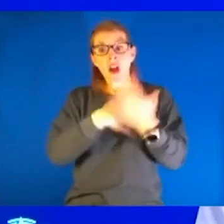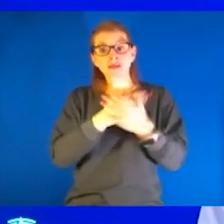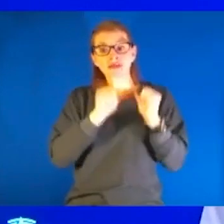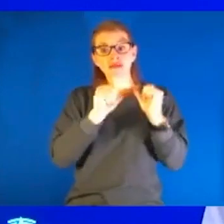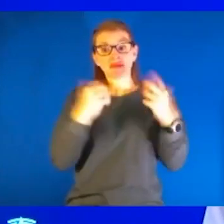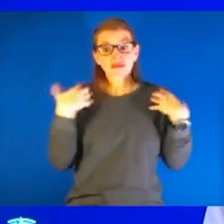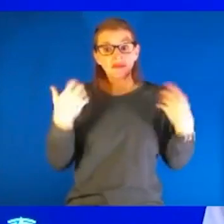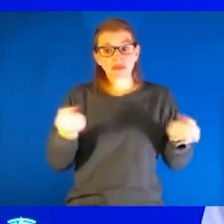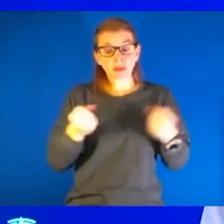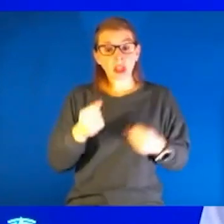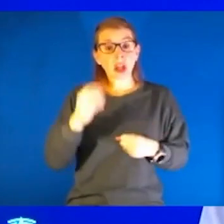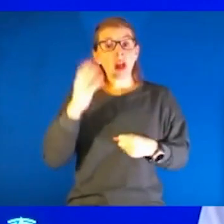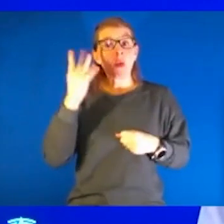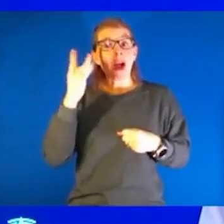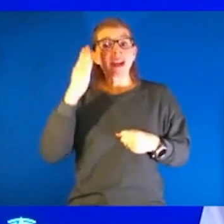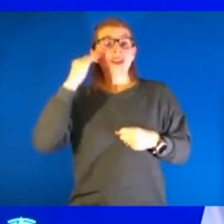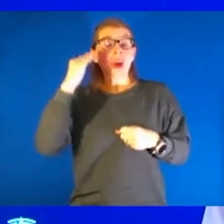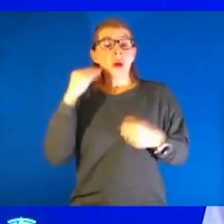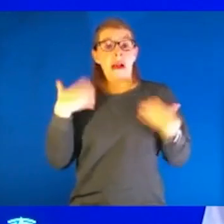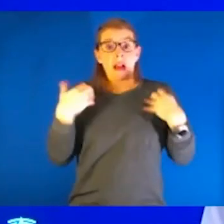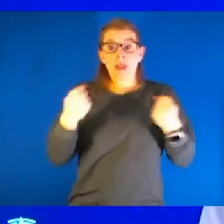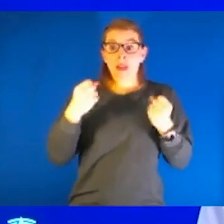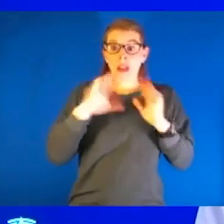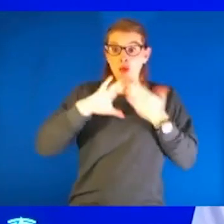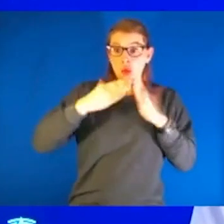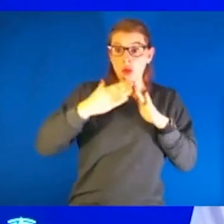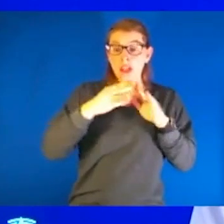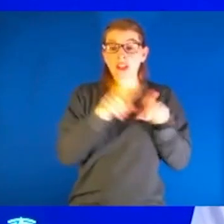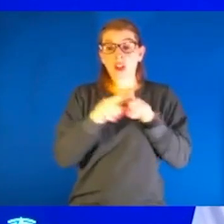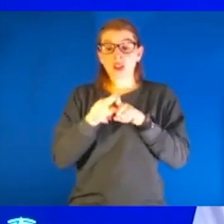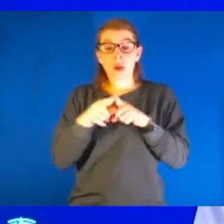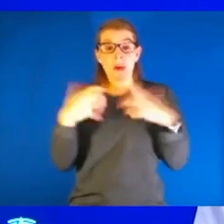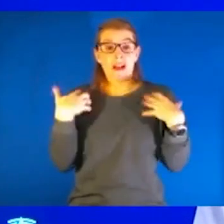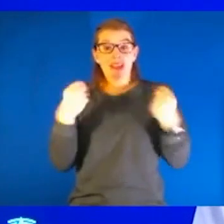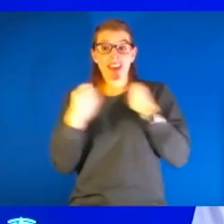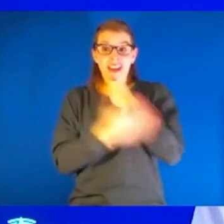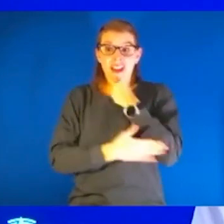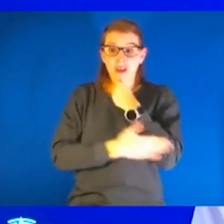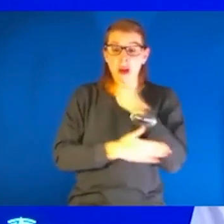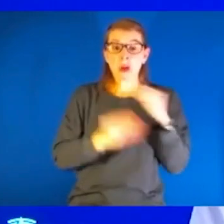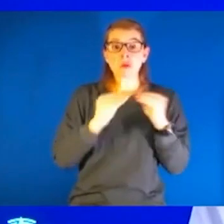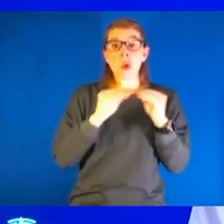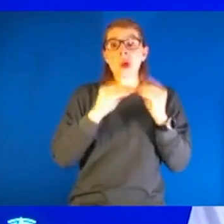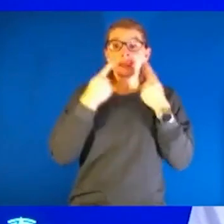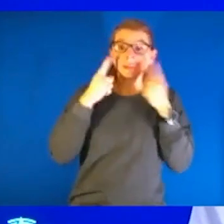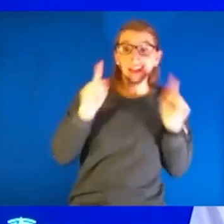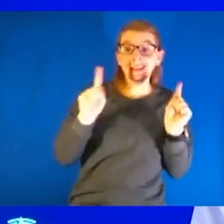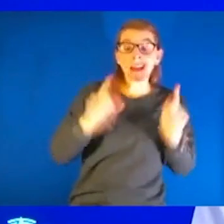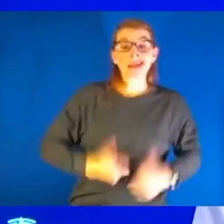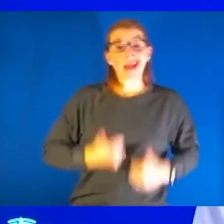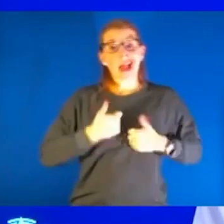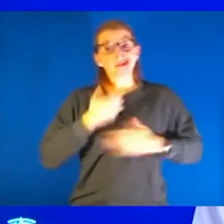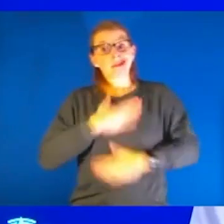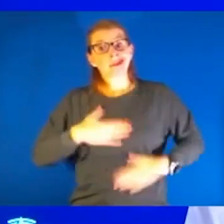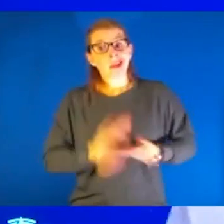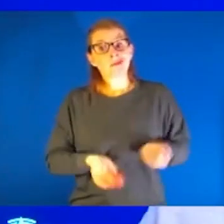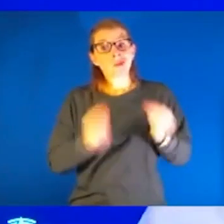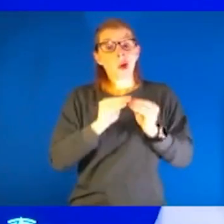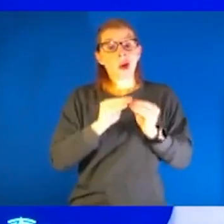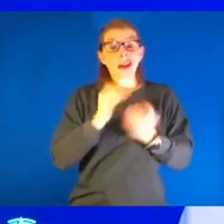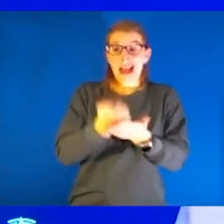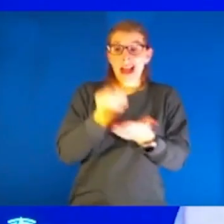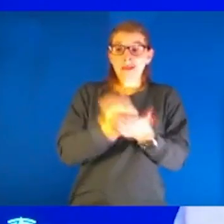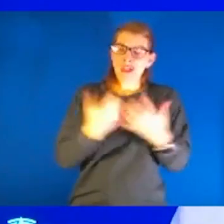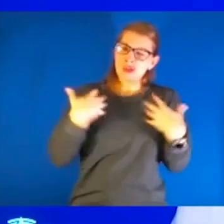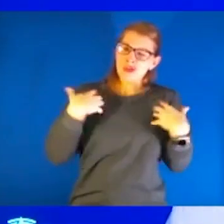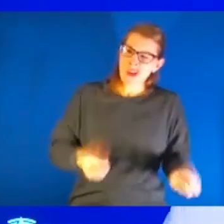healthy communities and healthy countries have much more production, much more quality of life. The economy is stronger. Everything is better